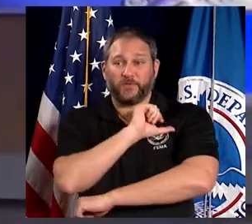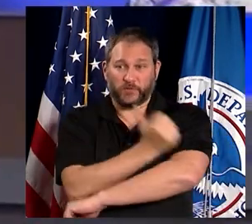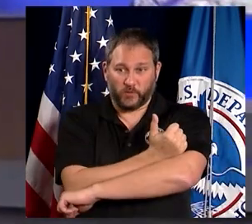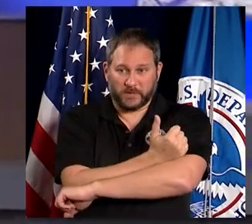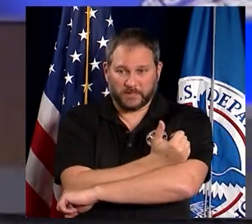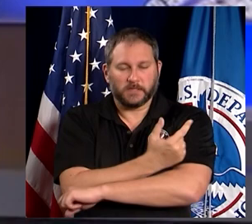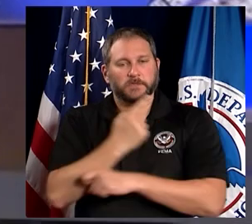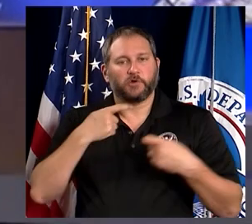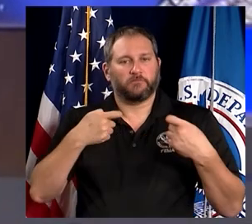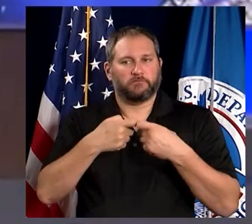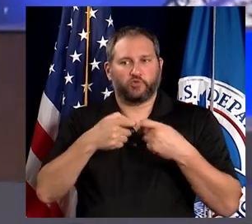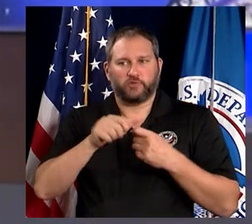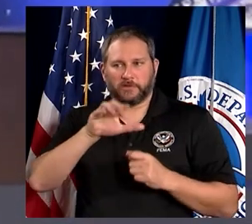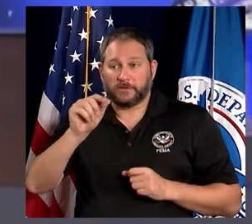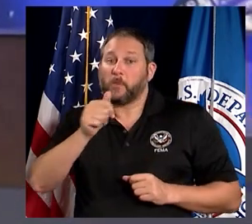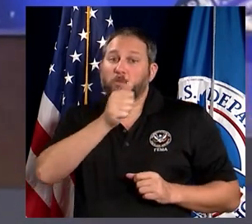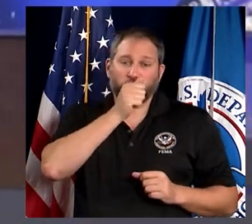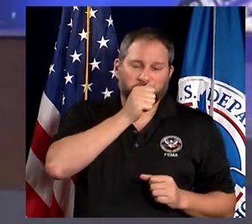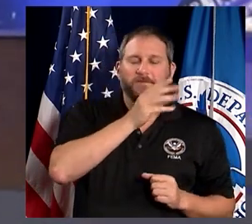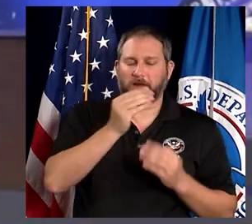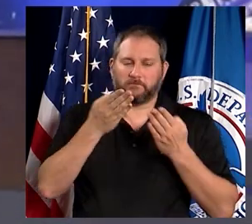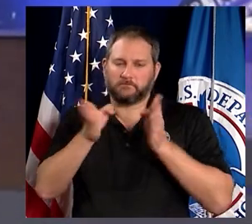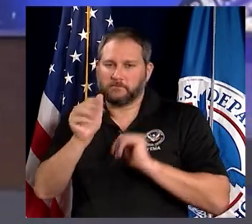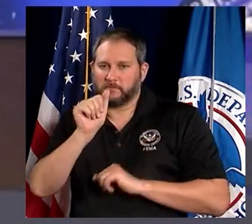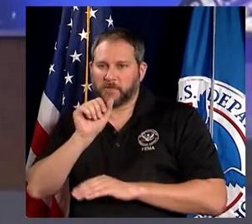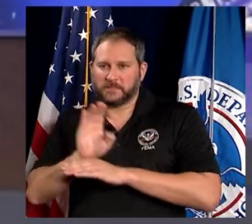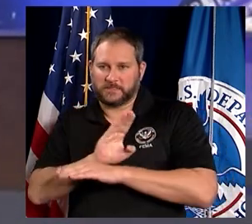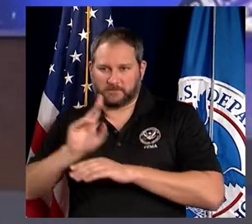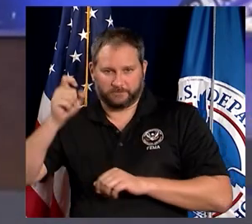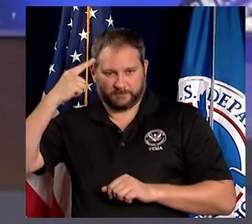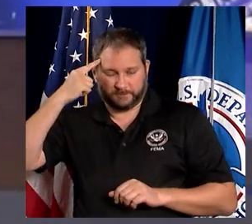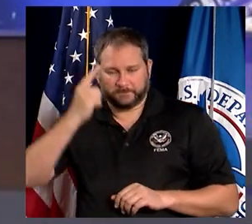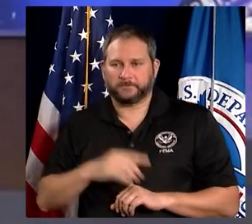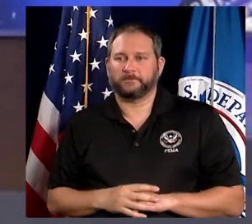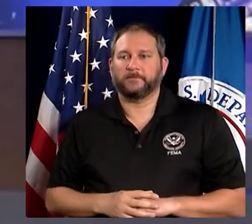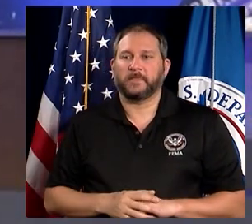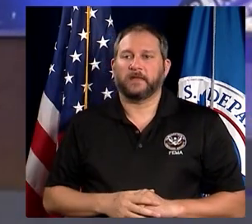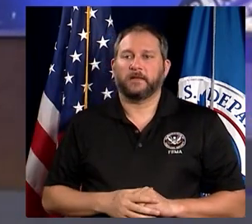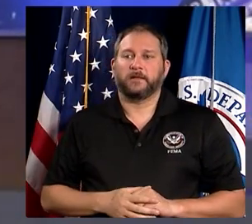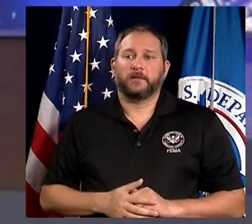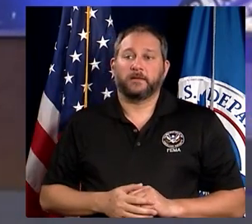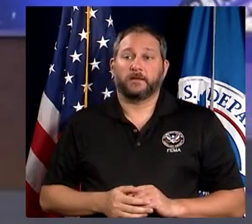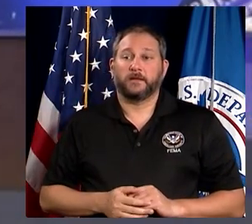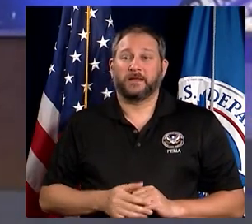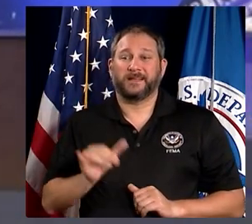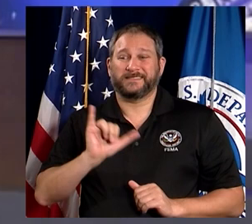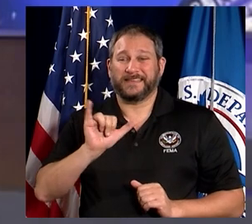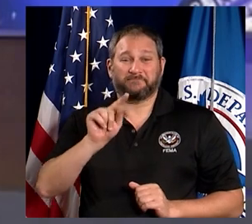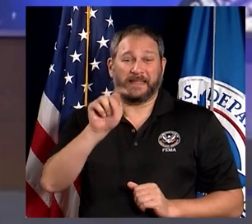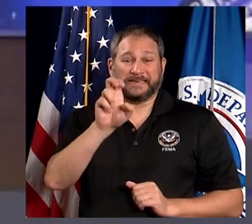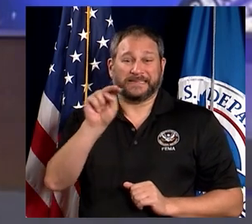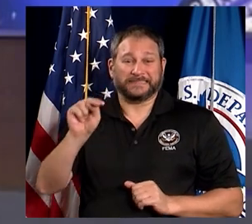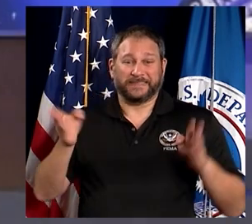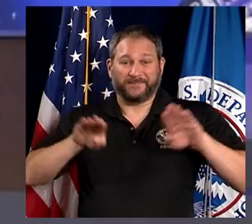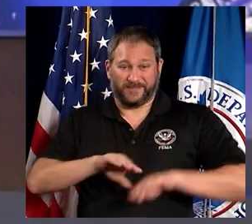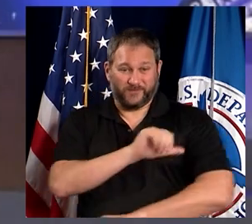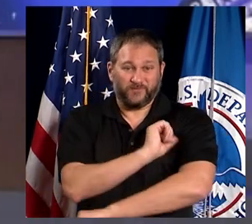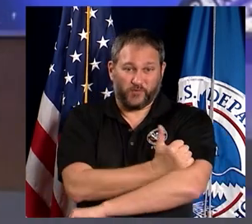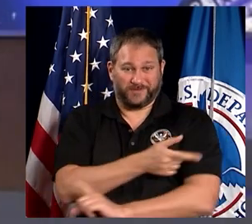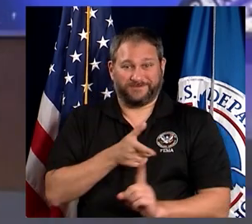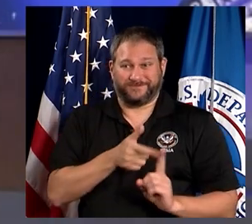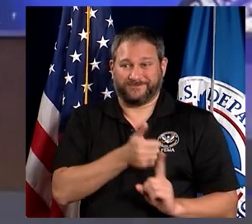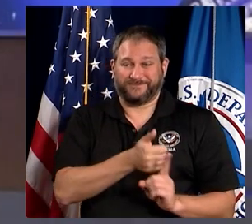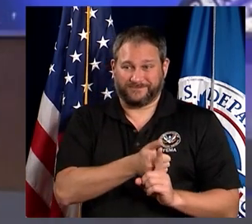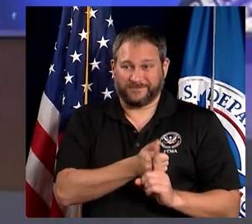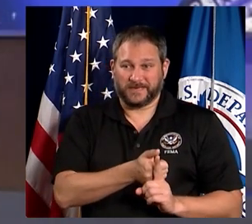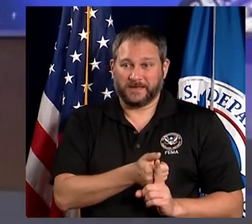private or public, like Tennessee Valley Authority. Some are the 7 electric competitive electricity markets